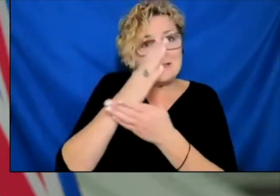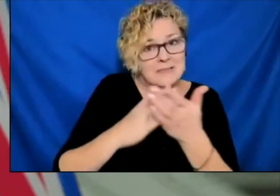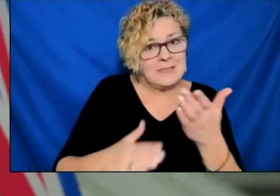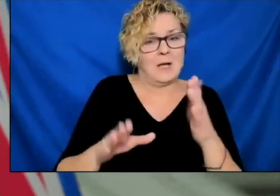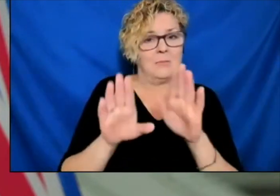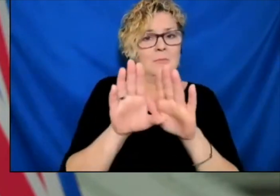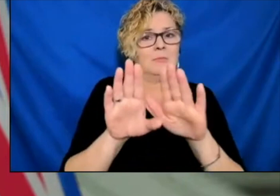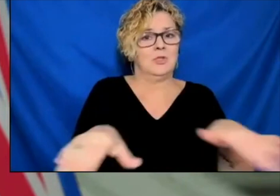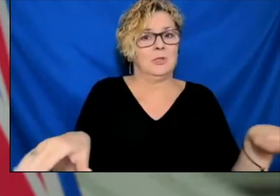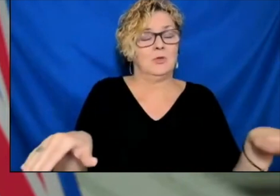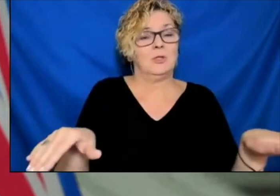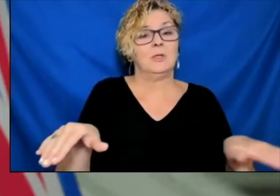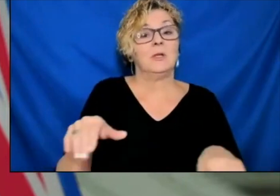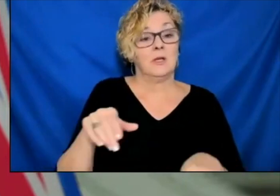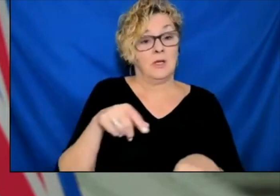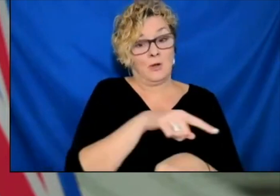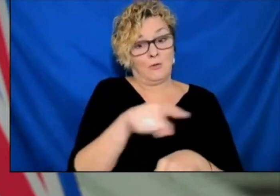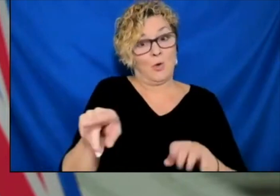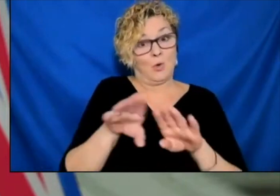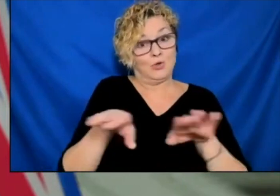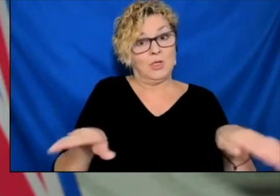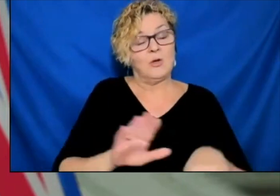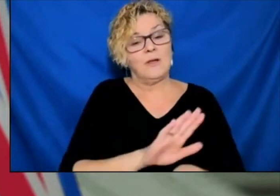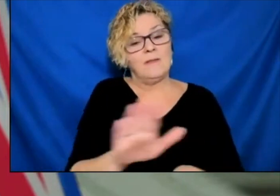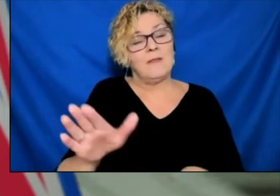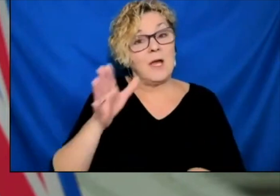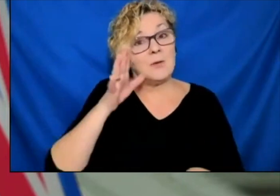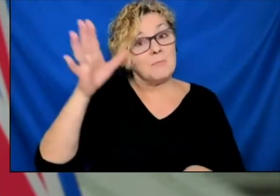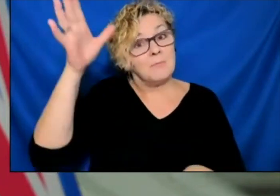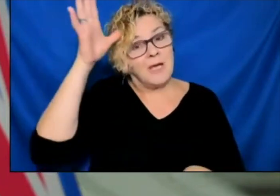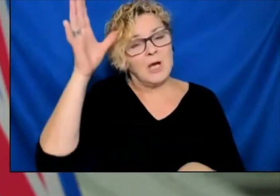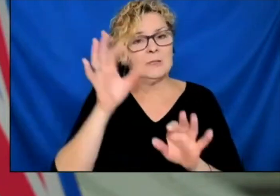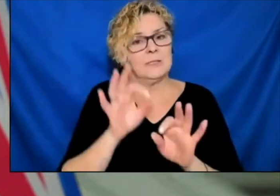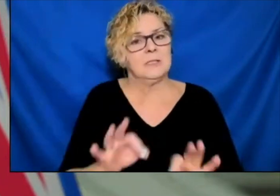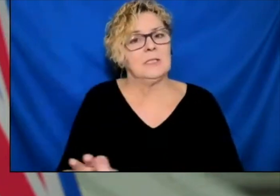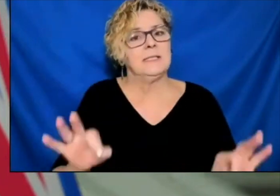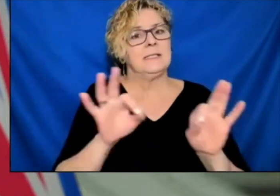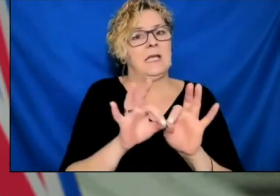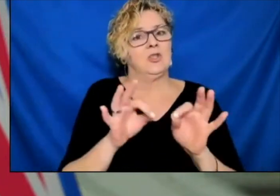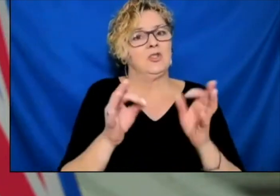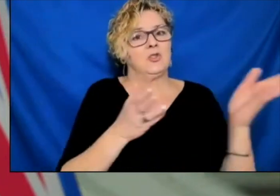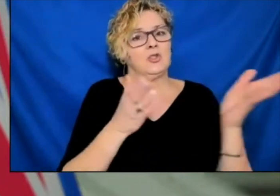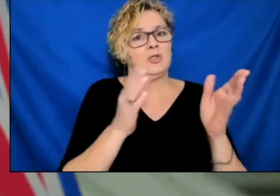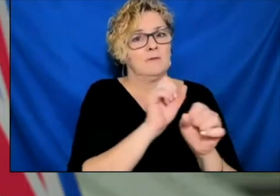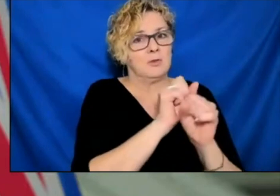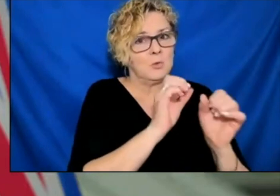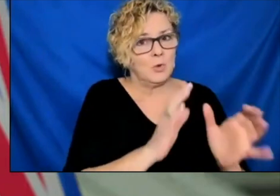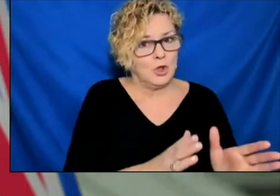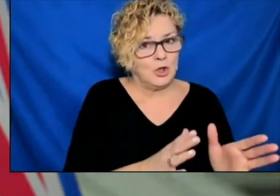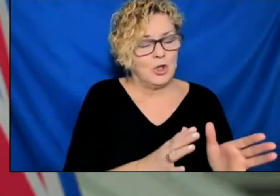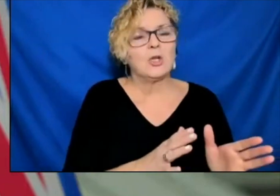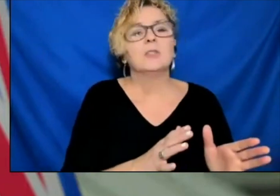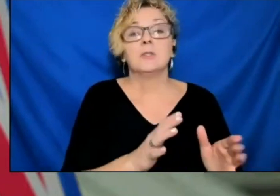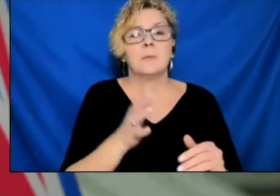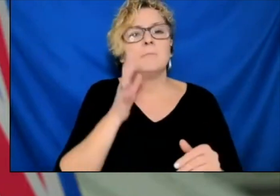require care. Parents are encouraged to reach out to their school principal to make those arrangements.